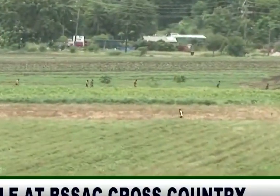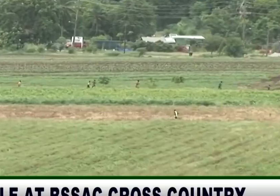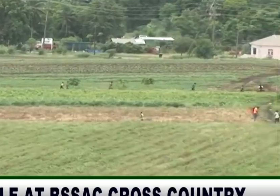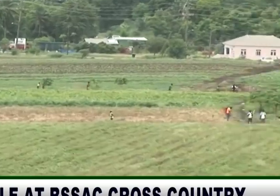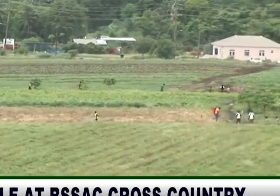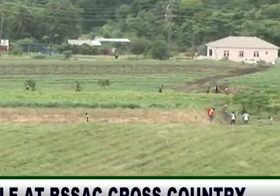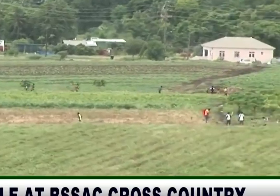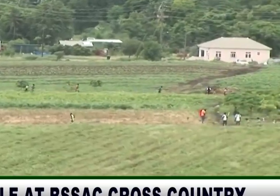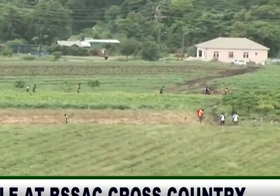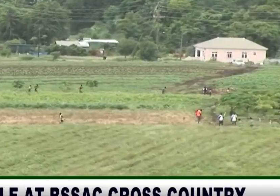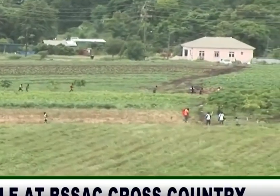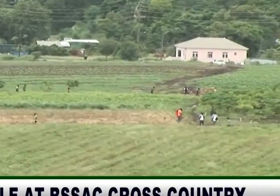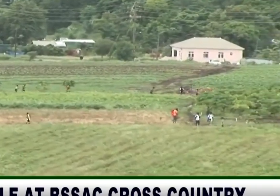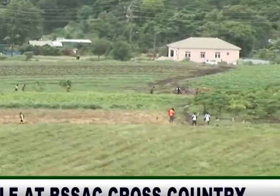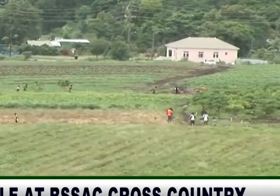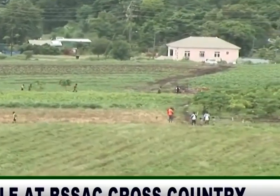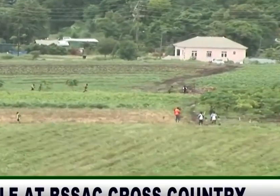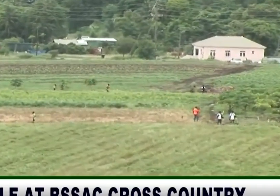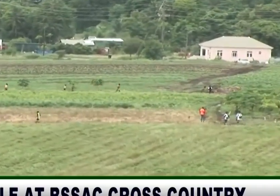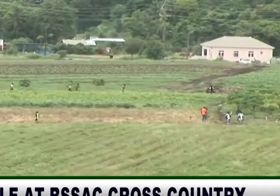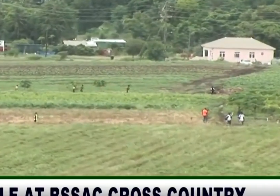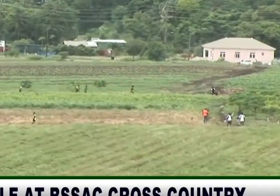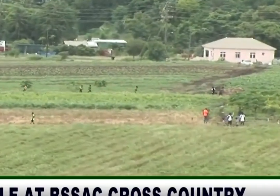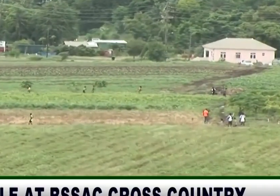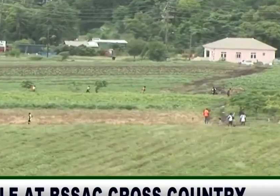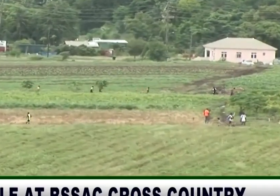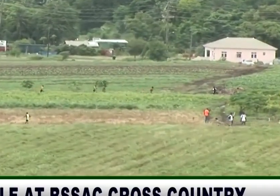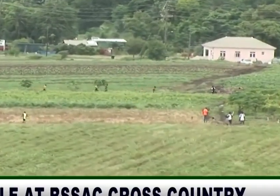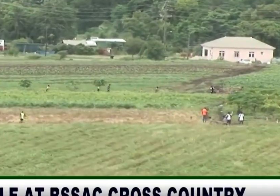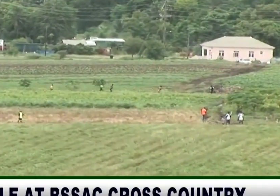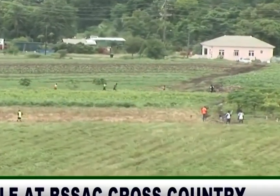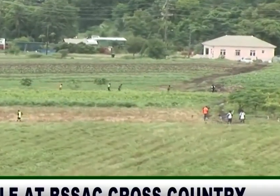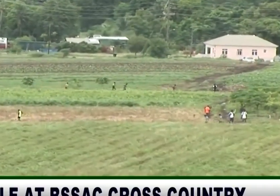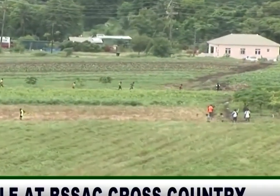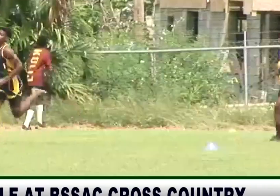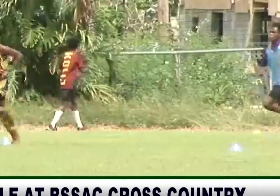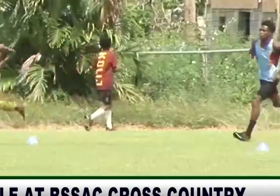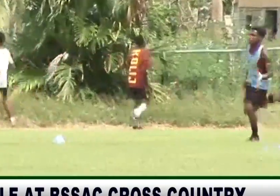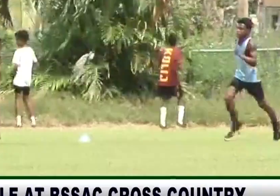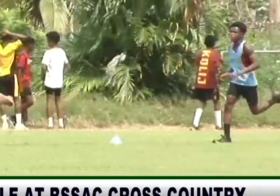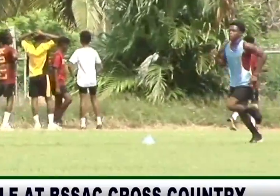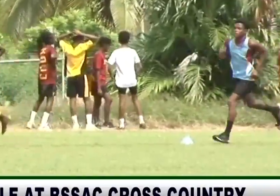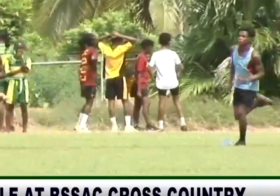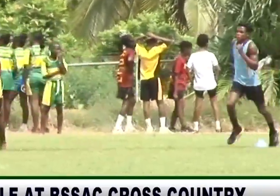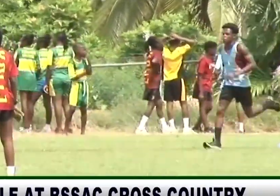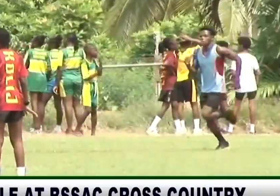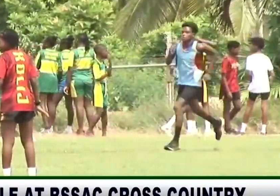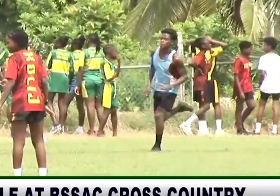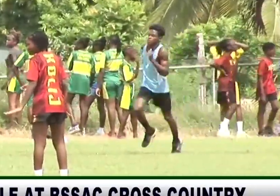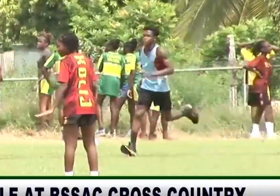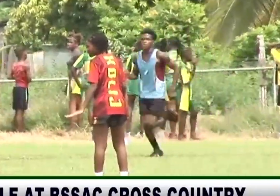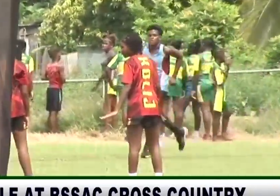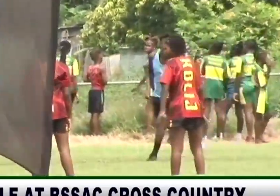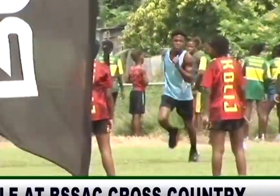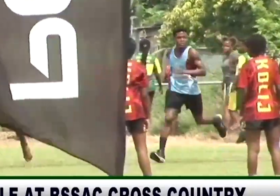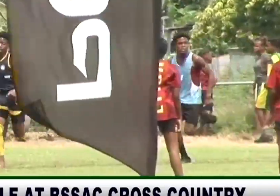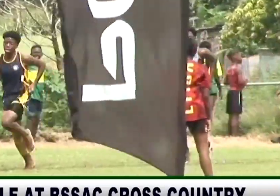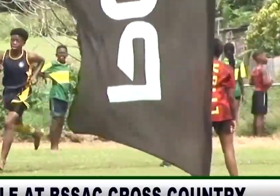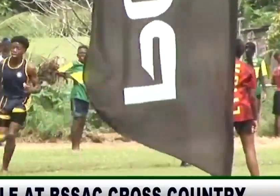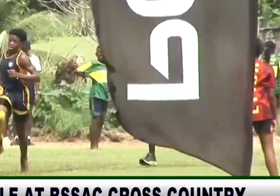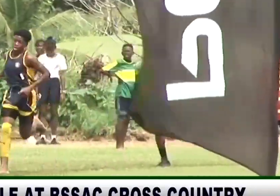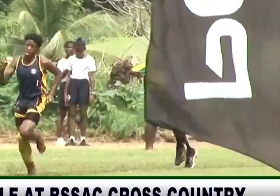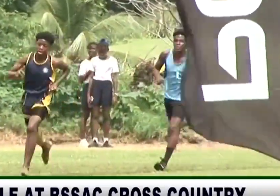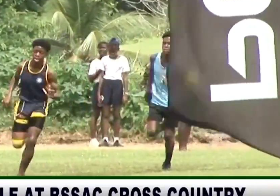the course, and at this stage of the race, the athletes were spread across the course. To the finish now, it's a battle between Jamari